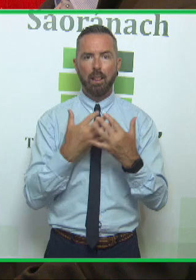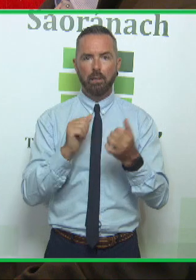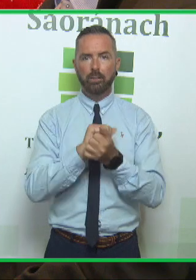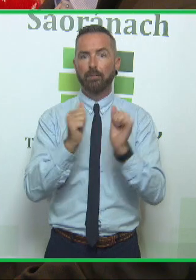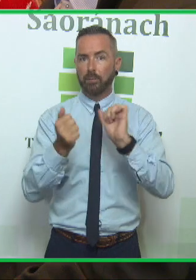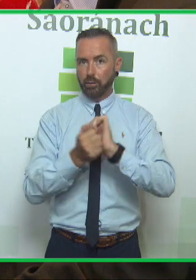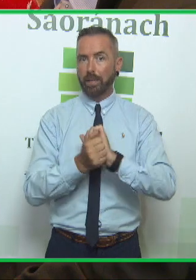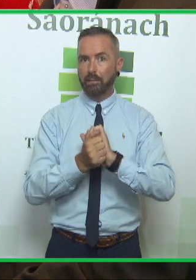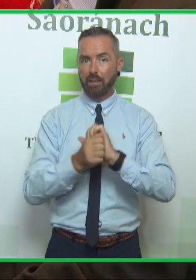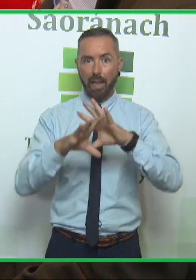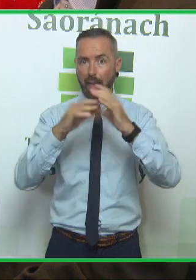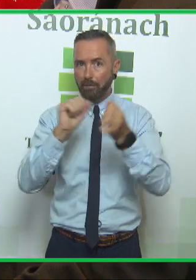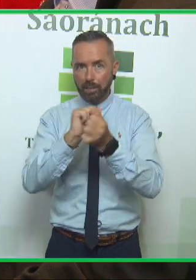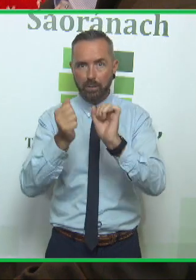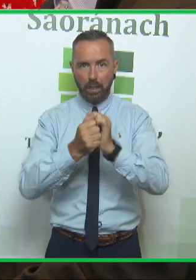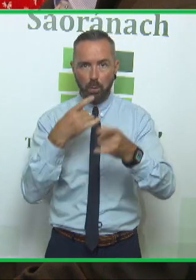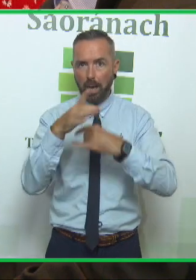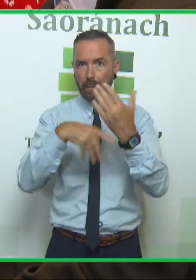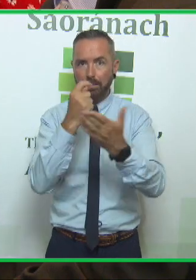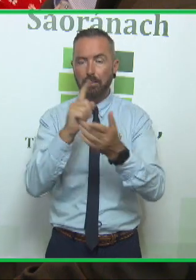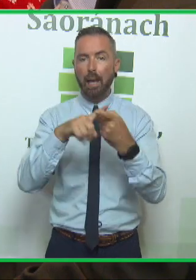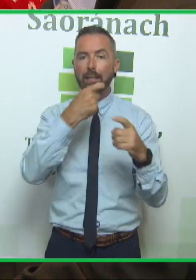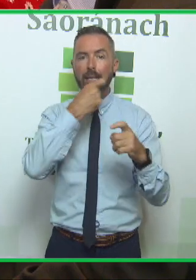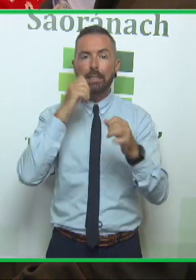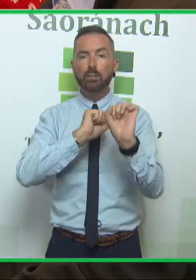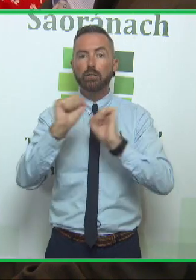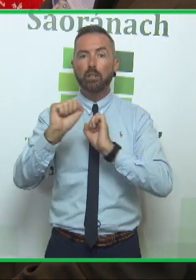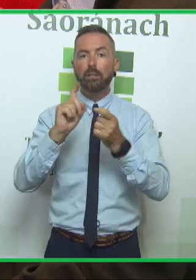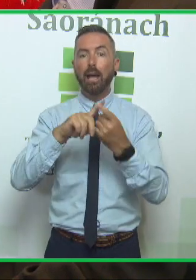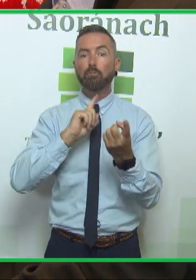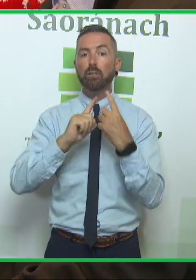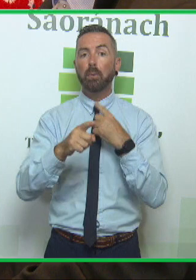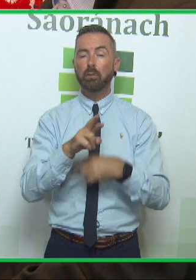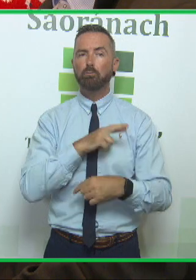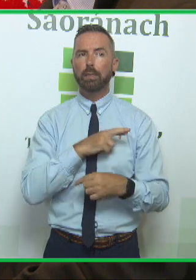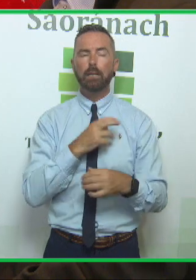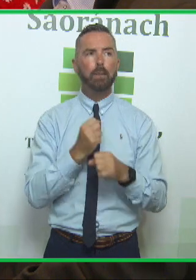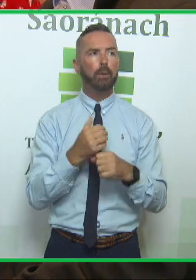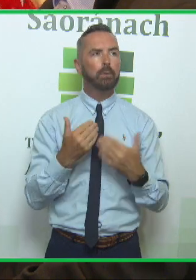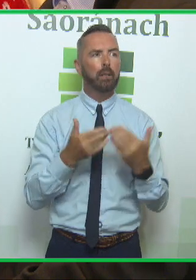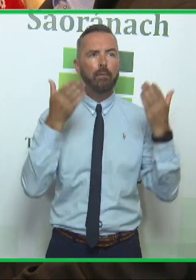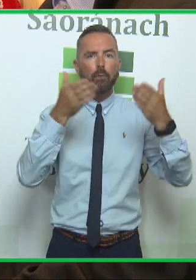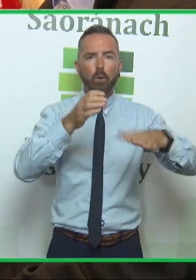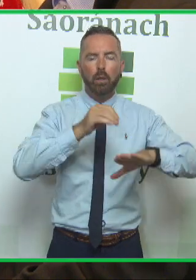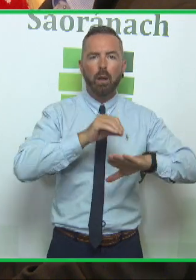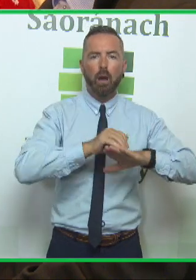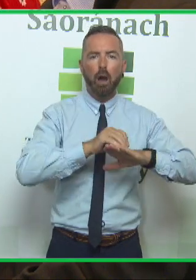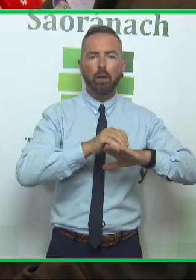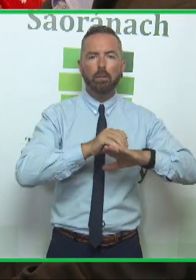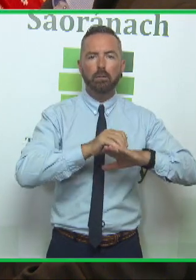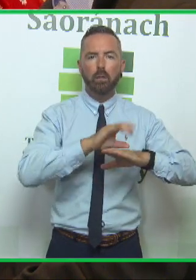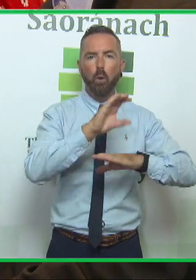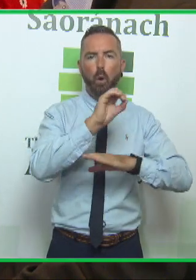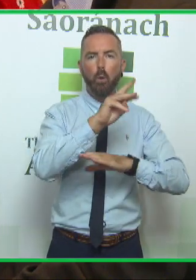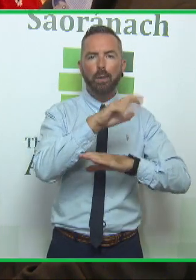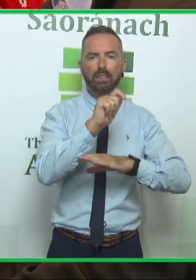and the landscape did change, and the addiction services, I suppose, and our response was really focused on opiate use, and then as